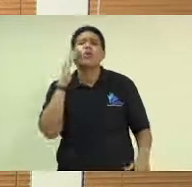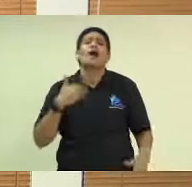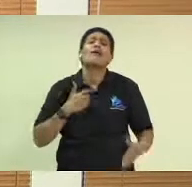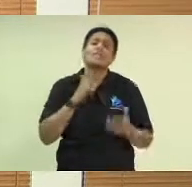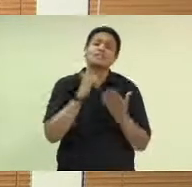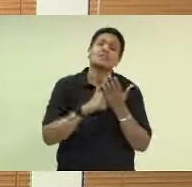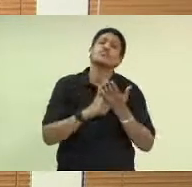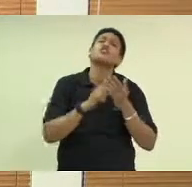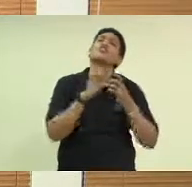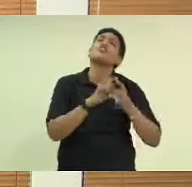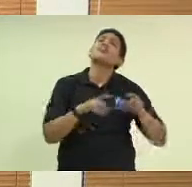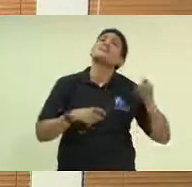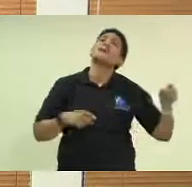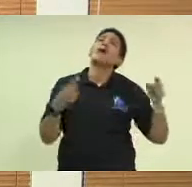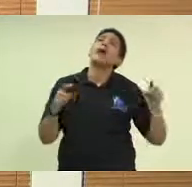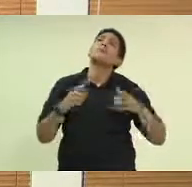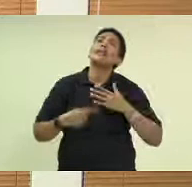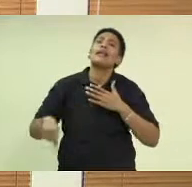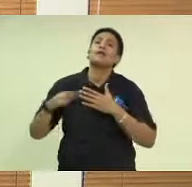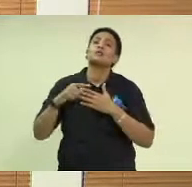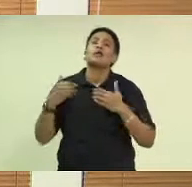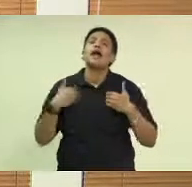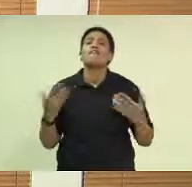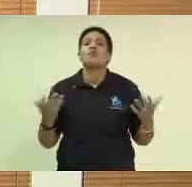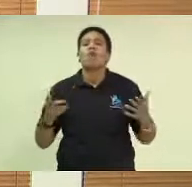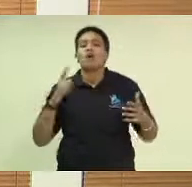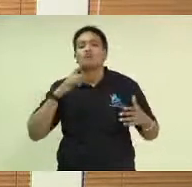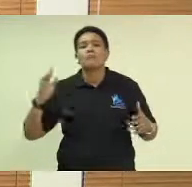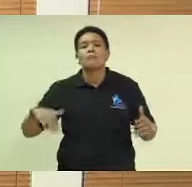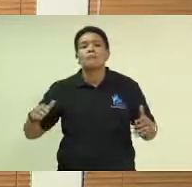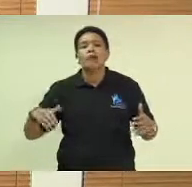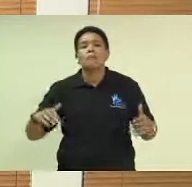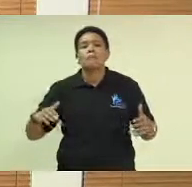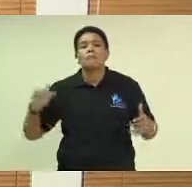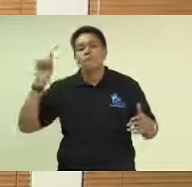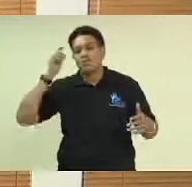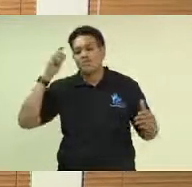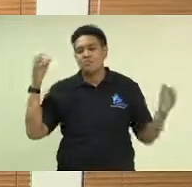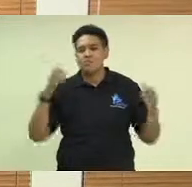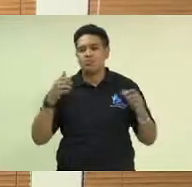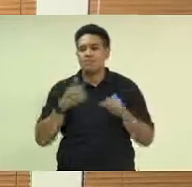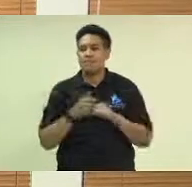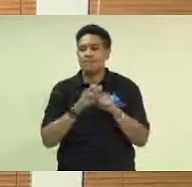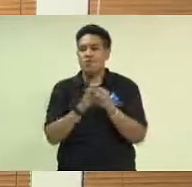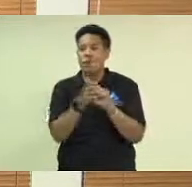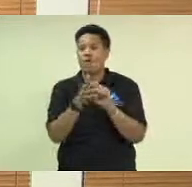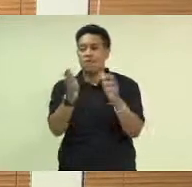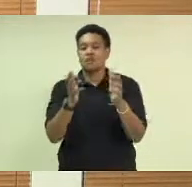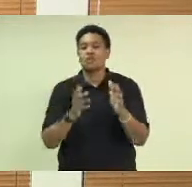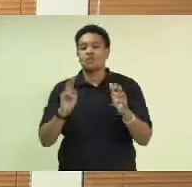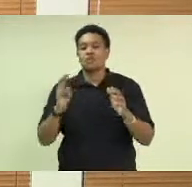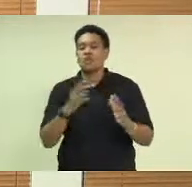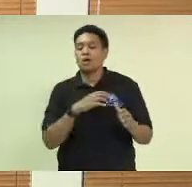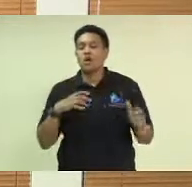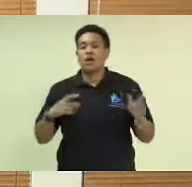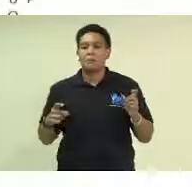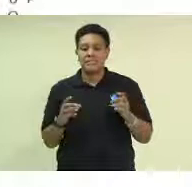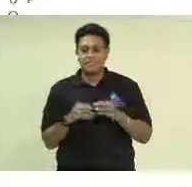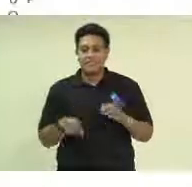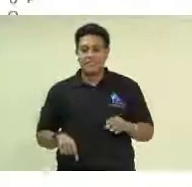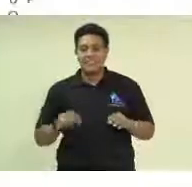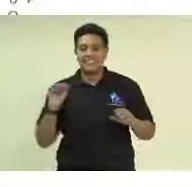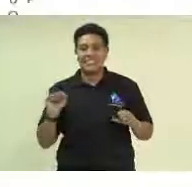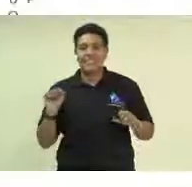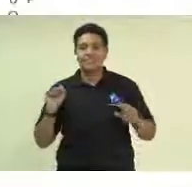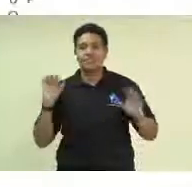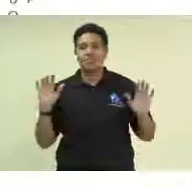discussion around that next week, having had a cabinet COVID subcommittee meeting on